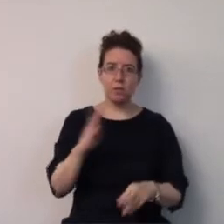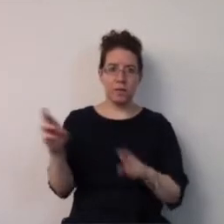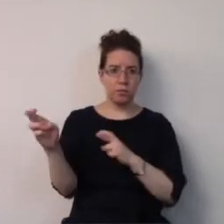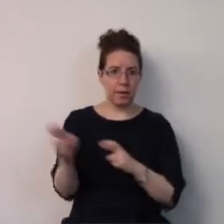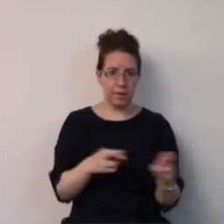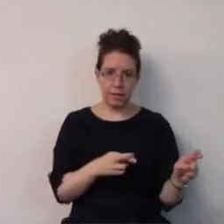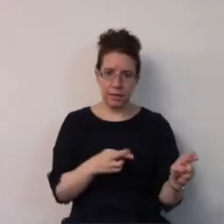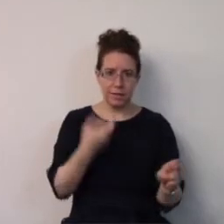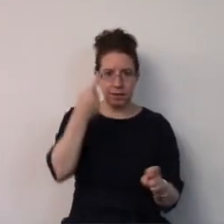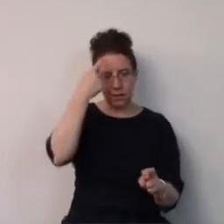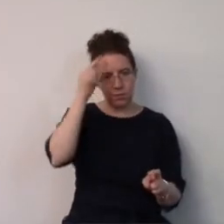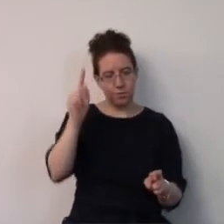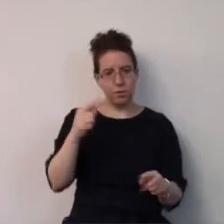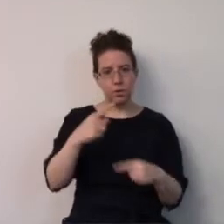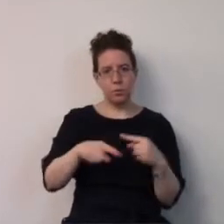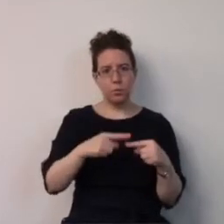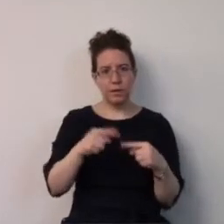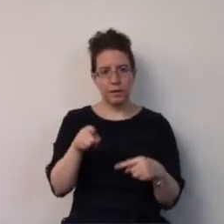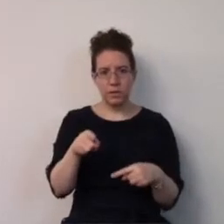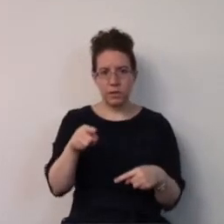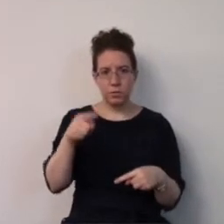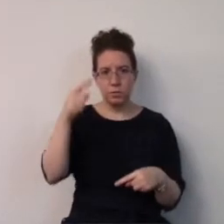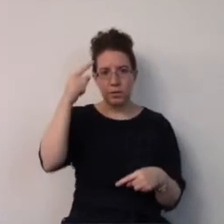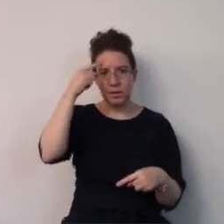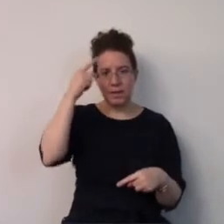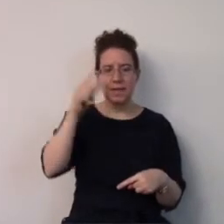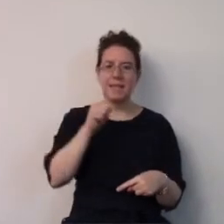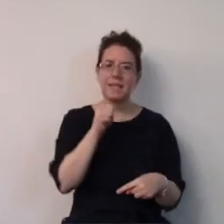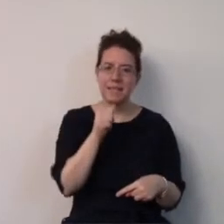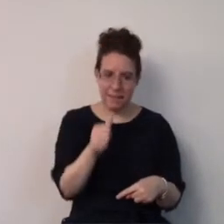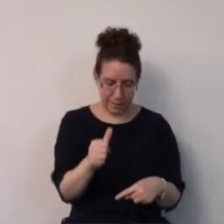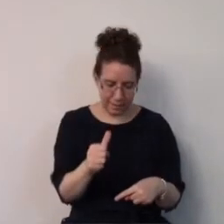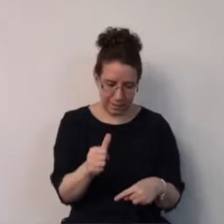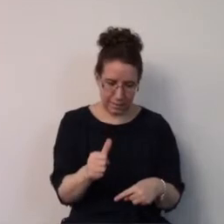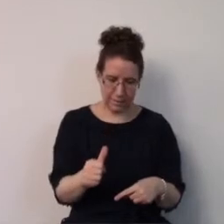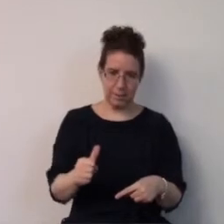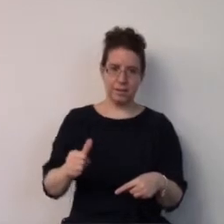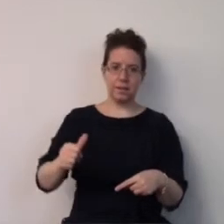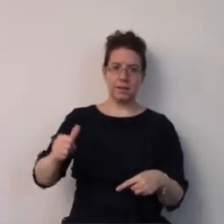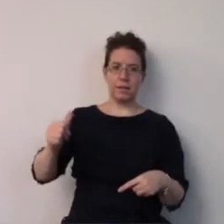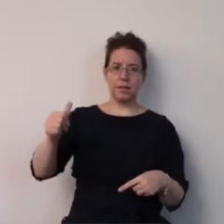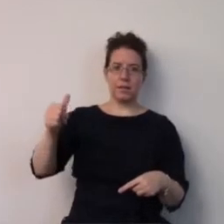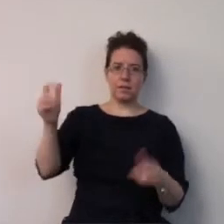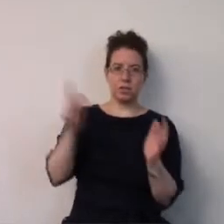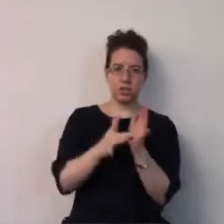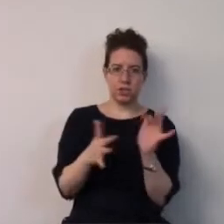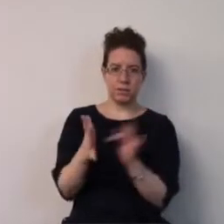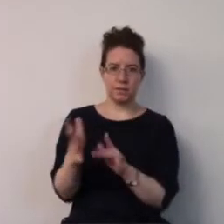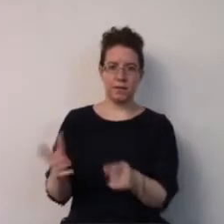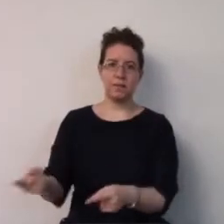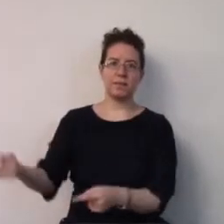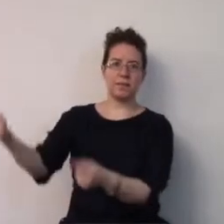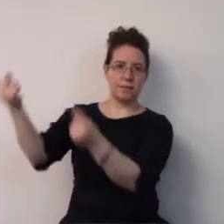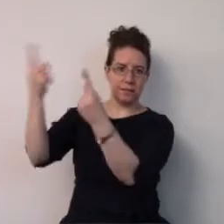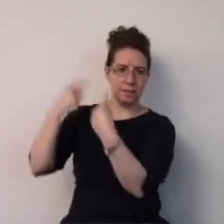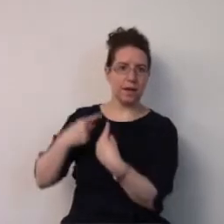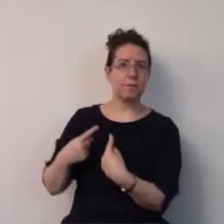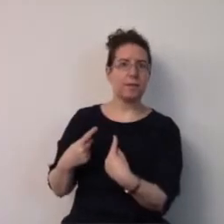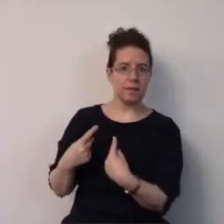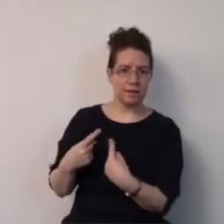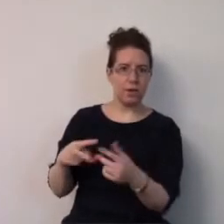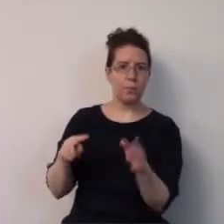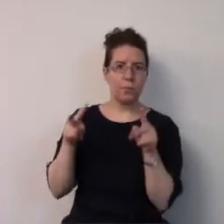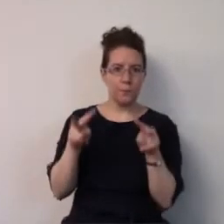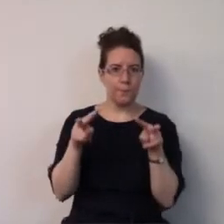not watch with me 1 hour? Watch and pray that ye enter not into temptation. The spirit